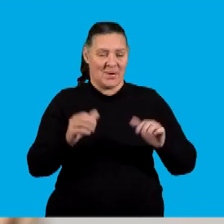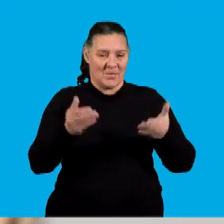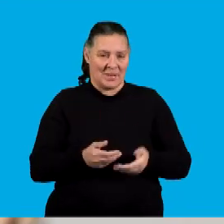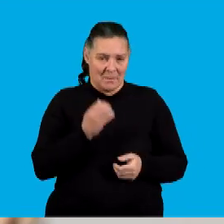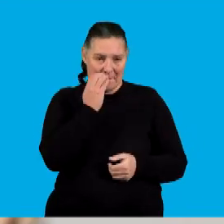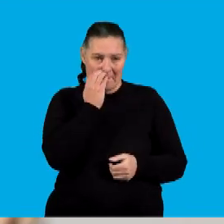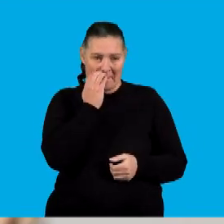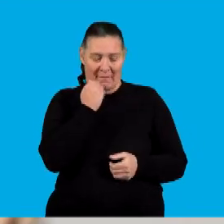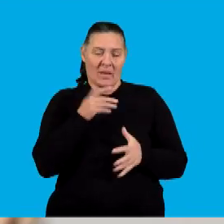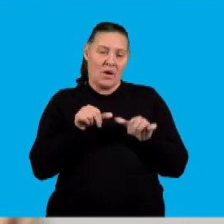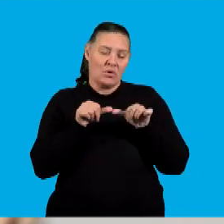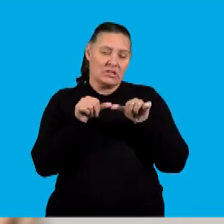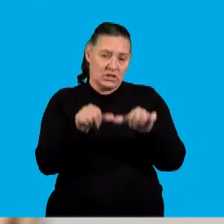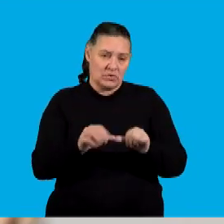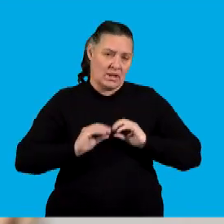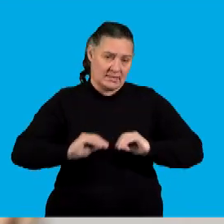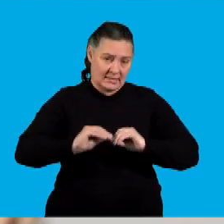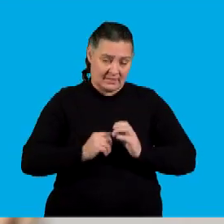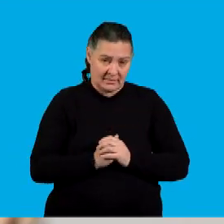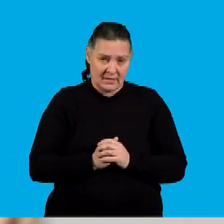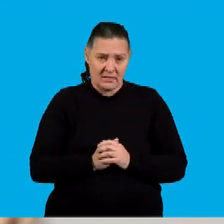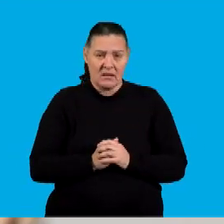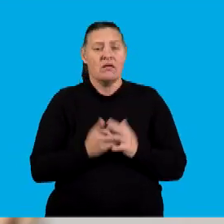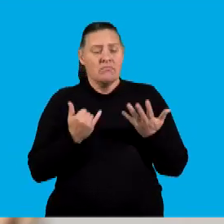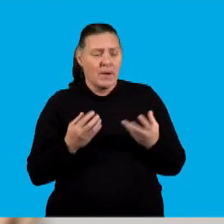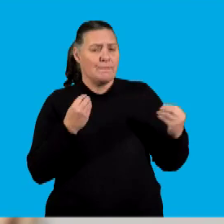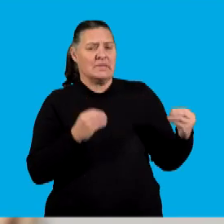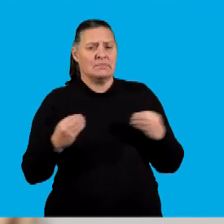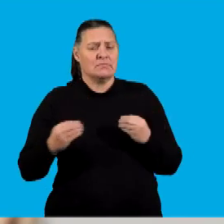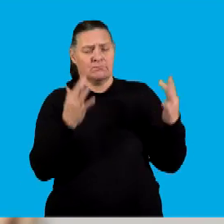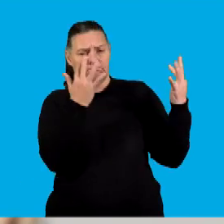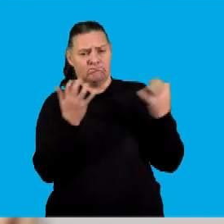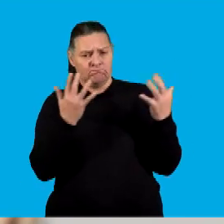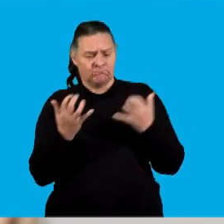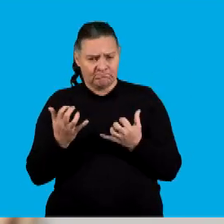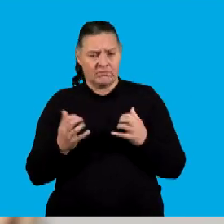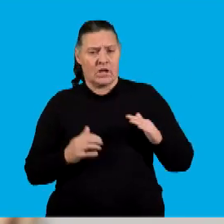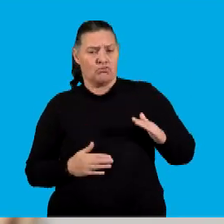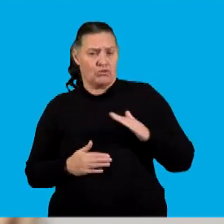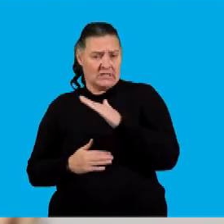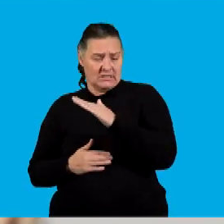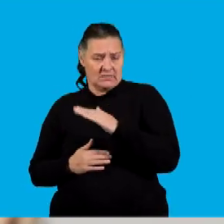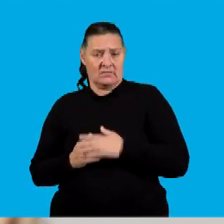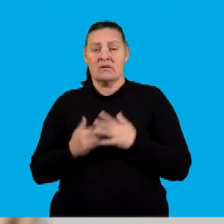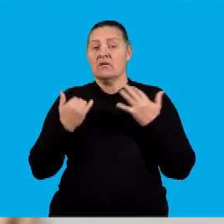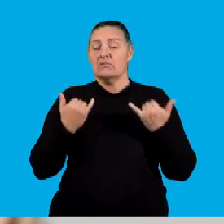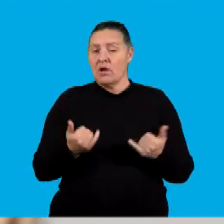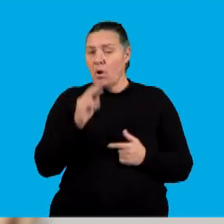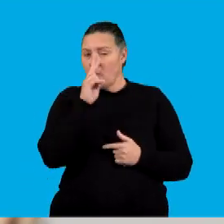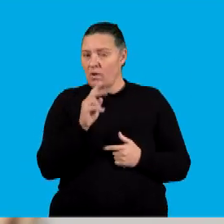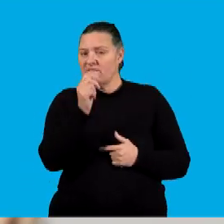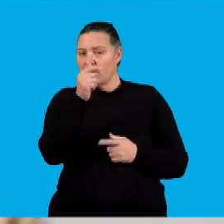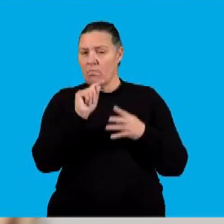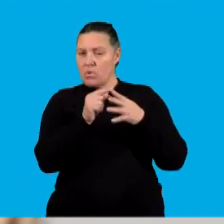Welcome back from the ad break, and let's continue with our lesson. Now we were busy with calculating the gradient. So let's look at a